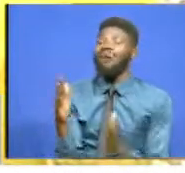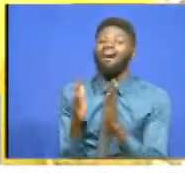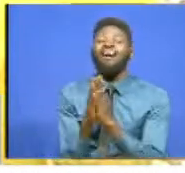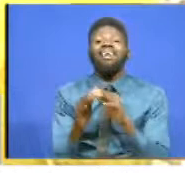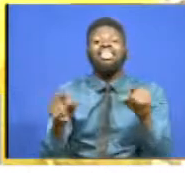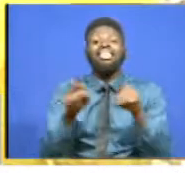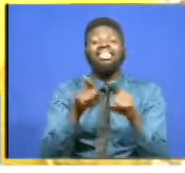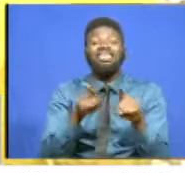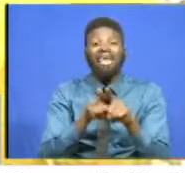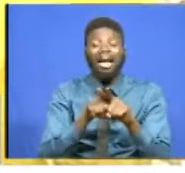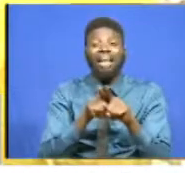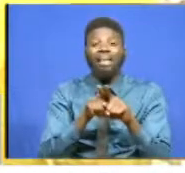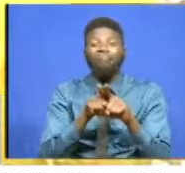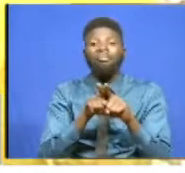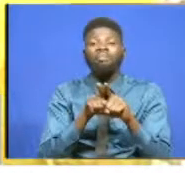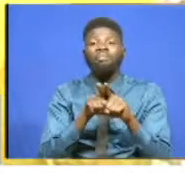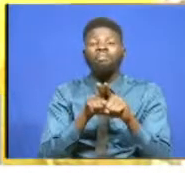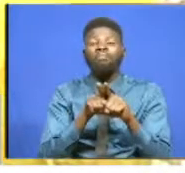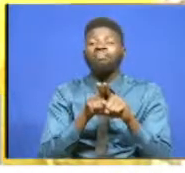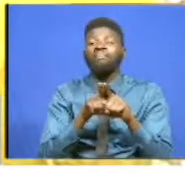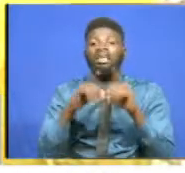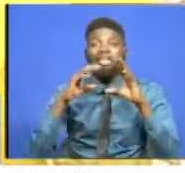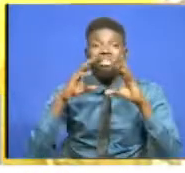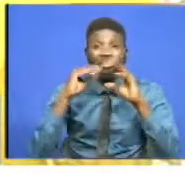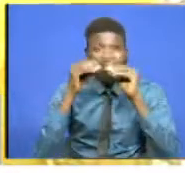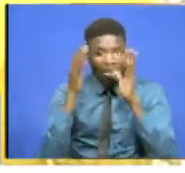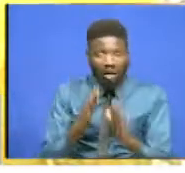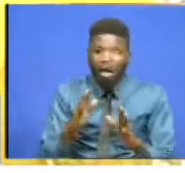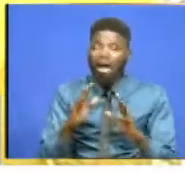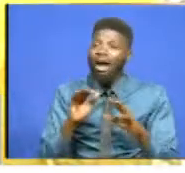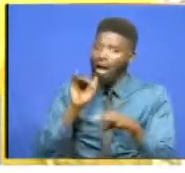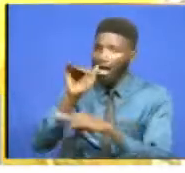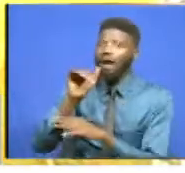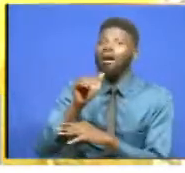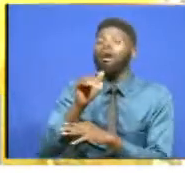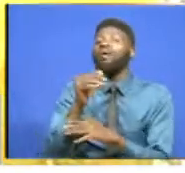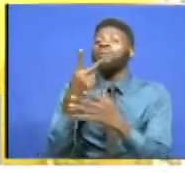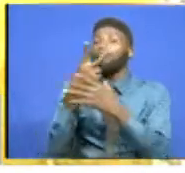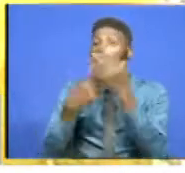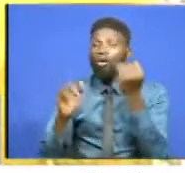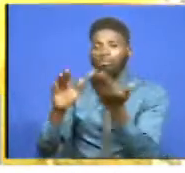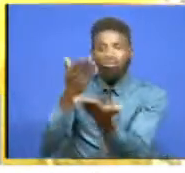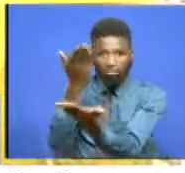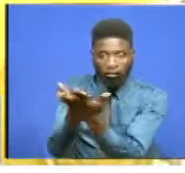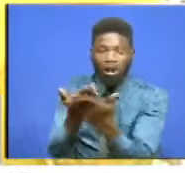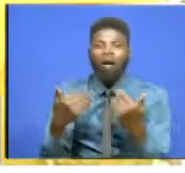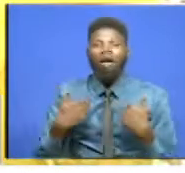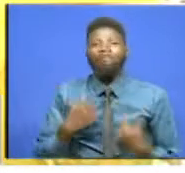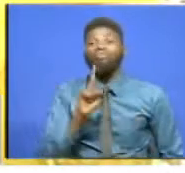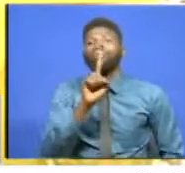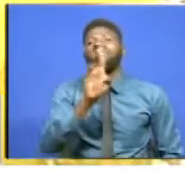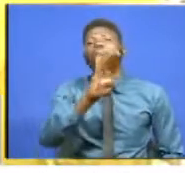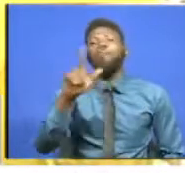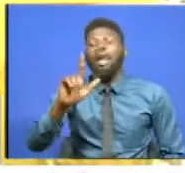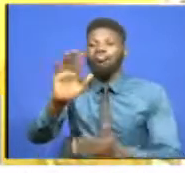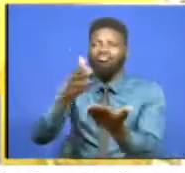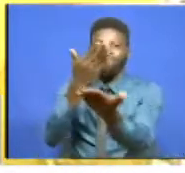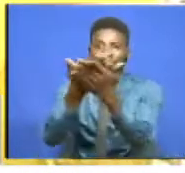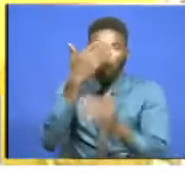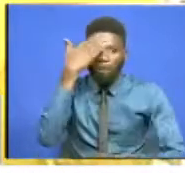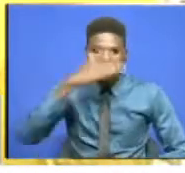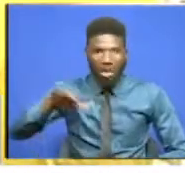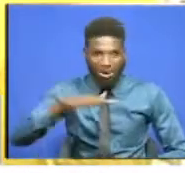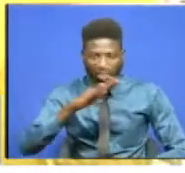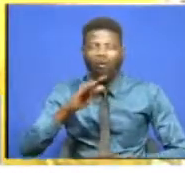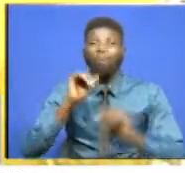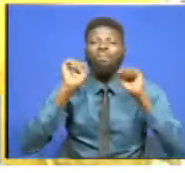the speaker's guidance that they be matched so that we have at least one bill presented to the House, which will be debated upon. So there are very many